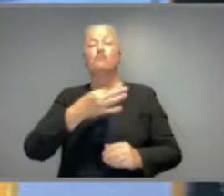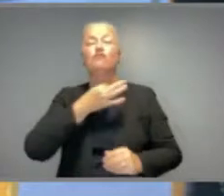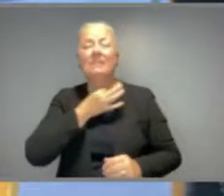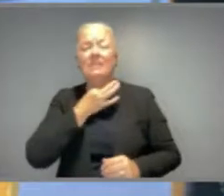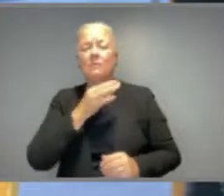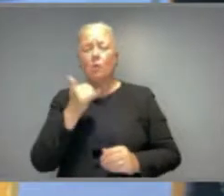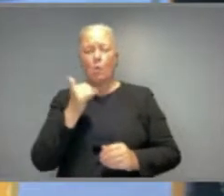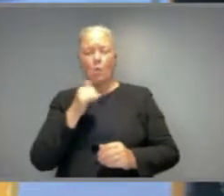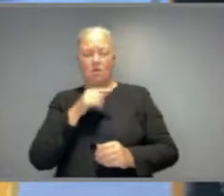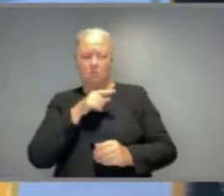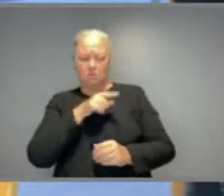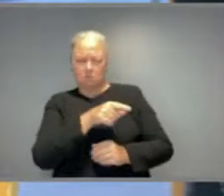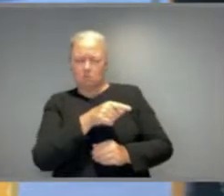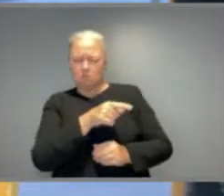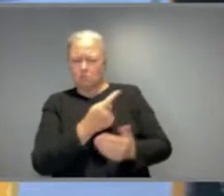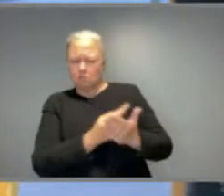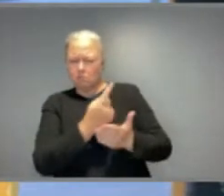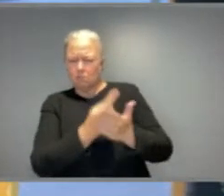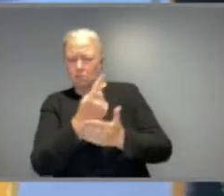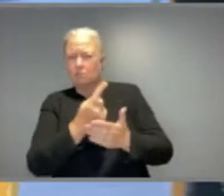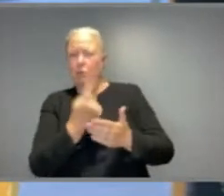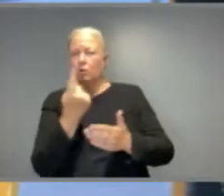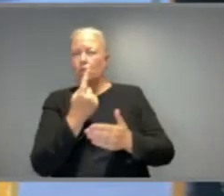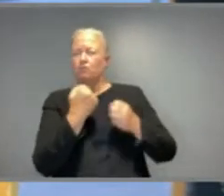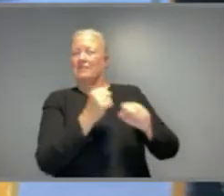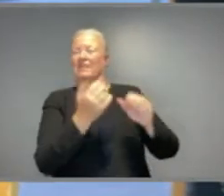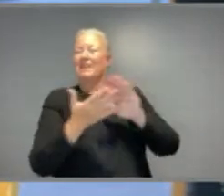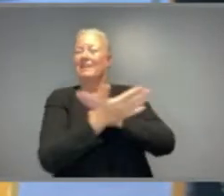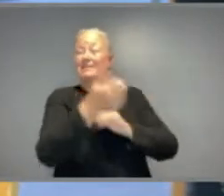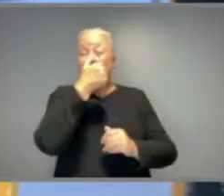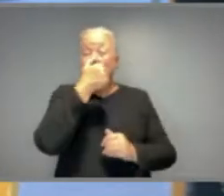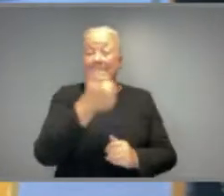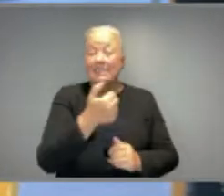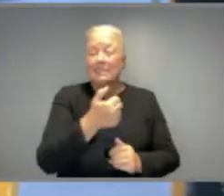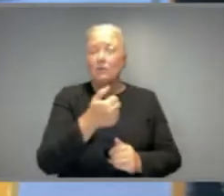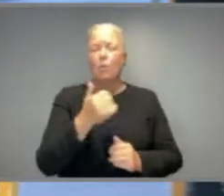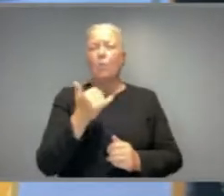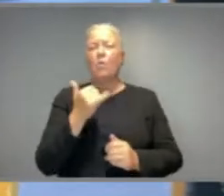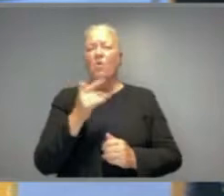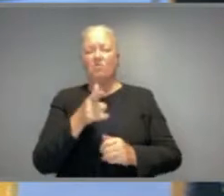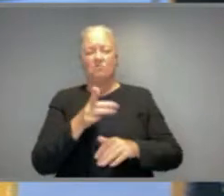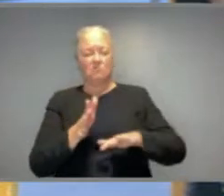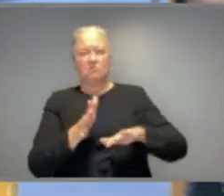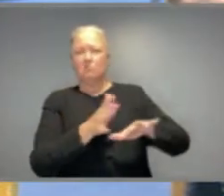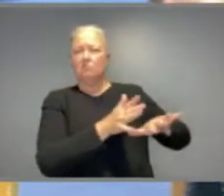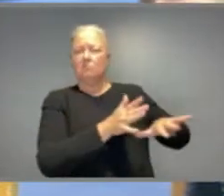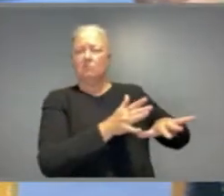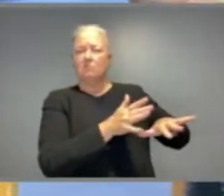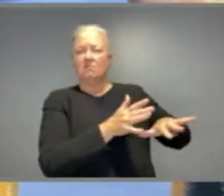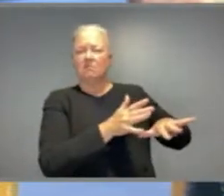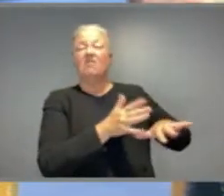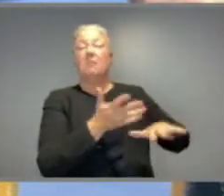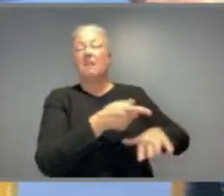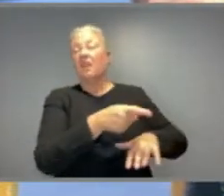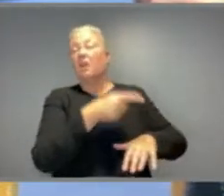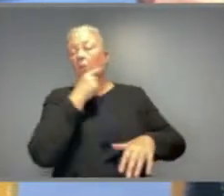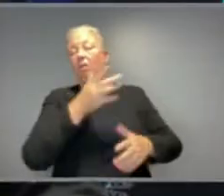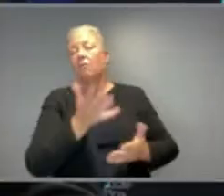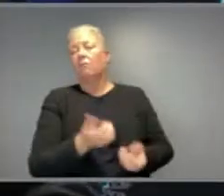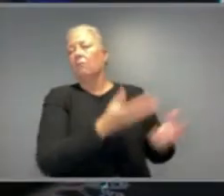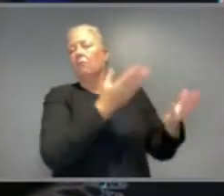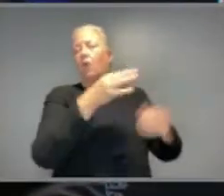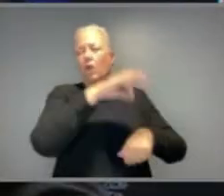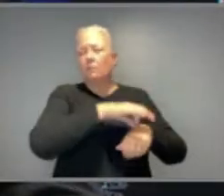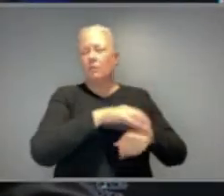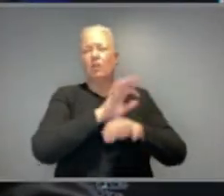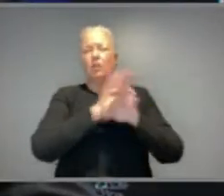those under 16? Or are they simply being left to be hospitalised and not vaccinated? I'll go